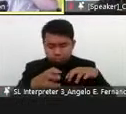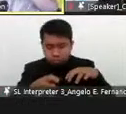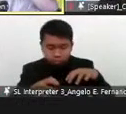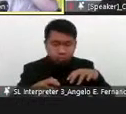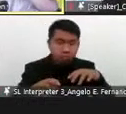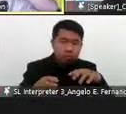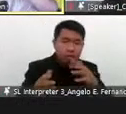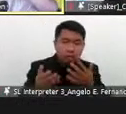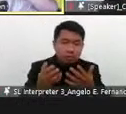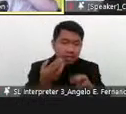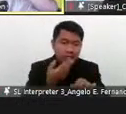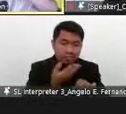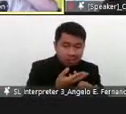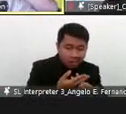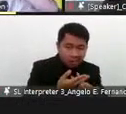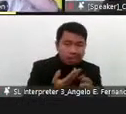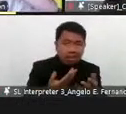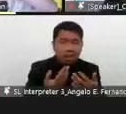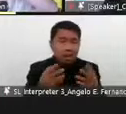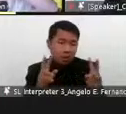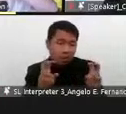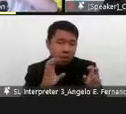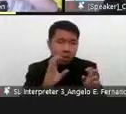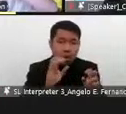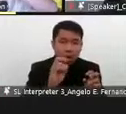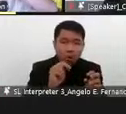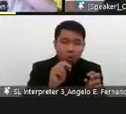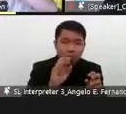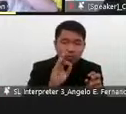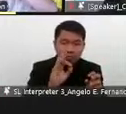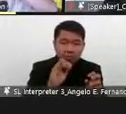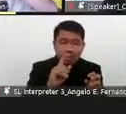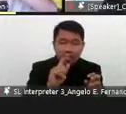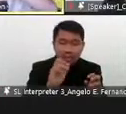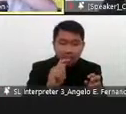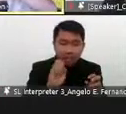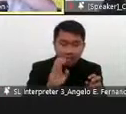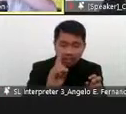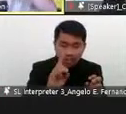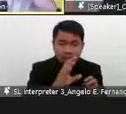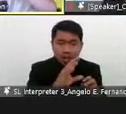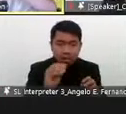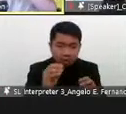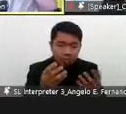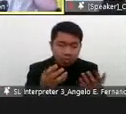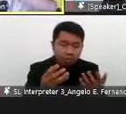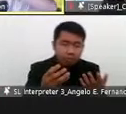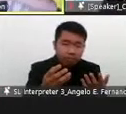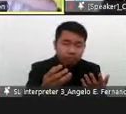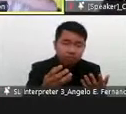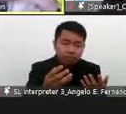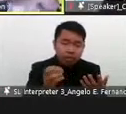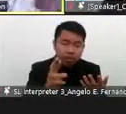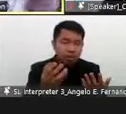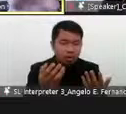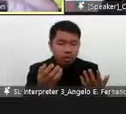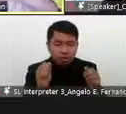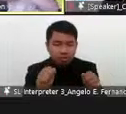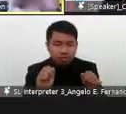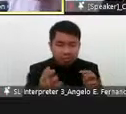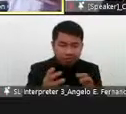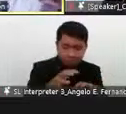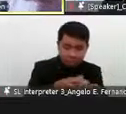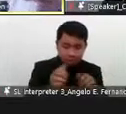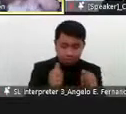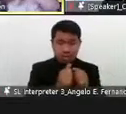be, it's called conflated, or they'll be, let's say, it's a palimpsest deposit where they're actually combined with